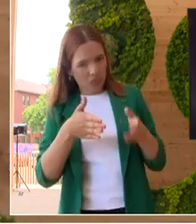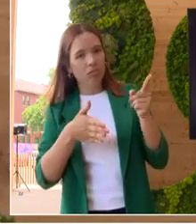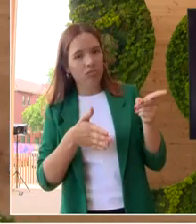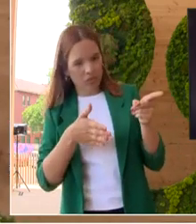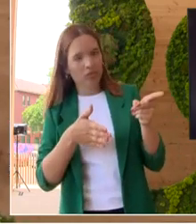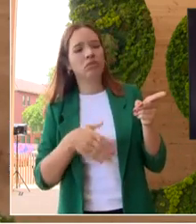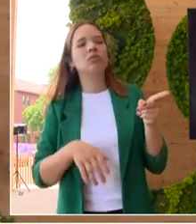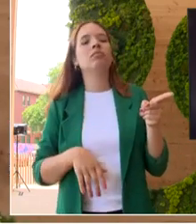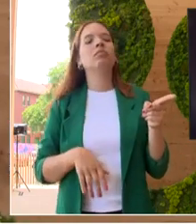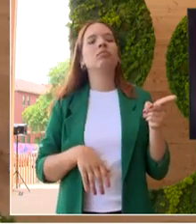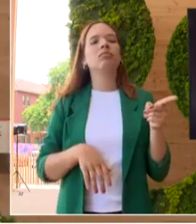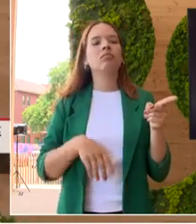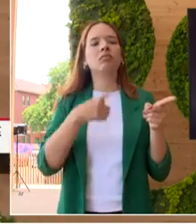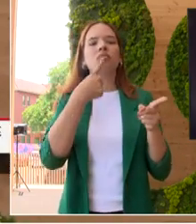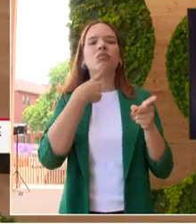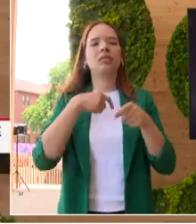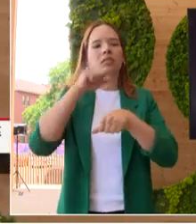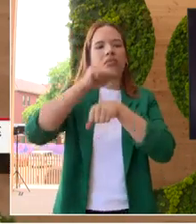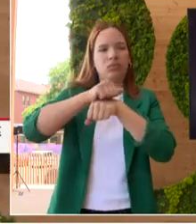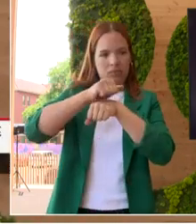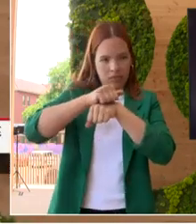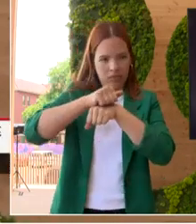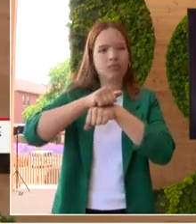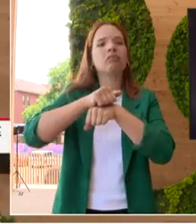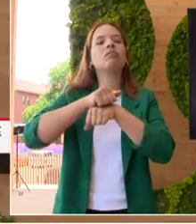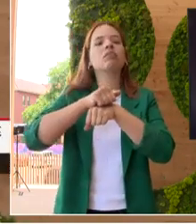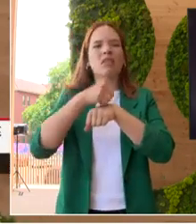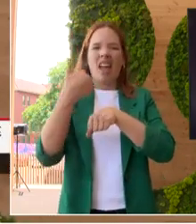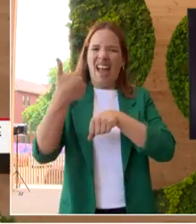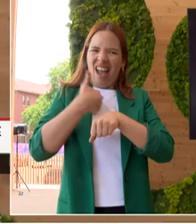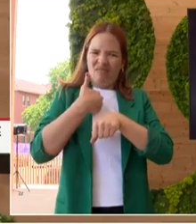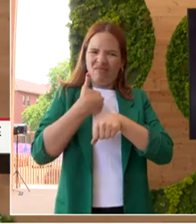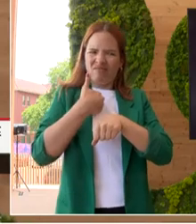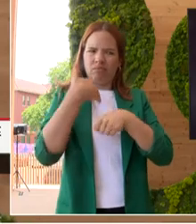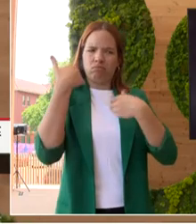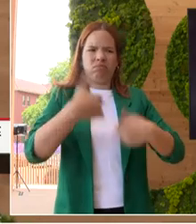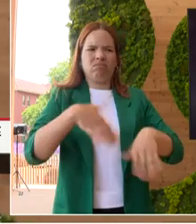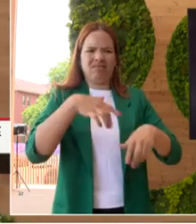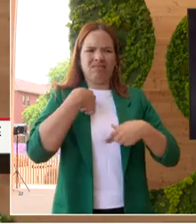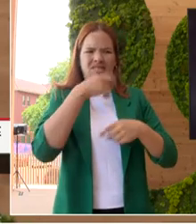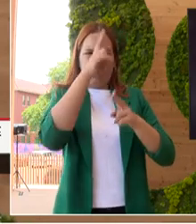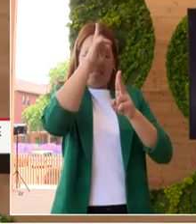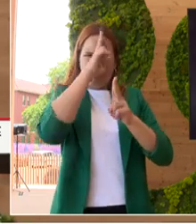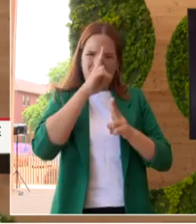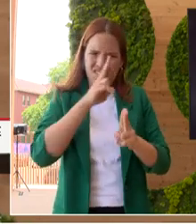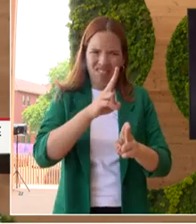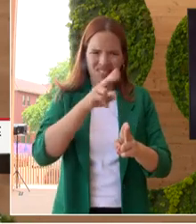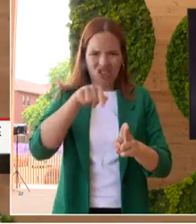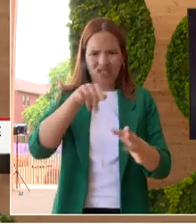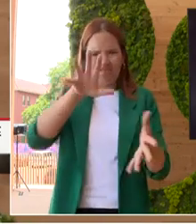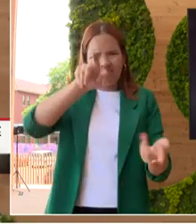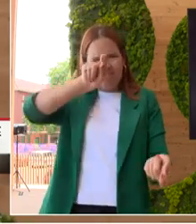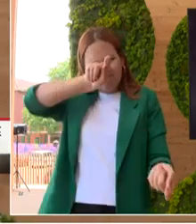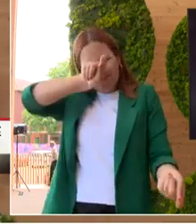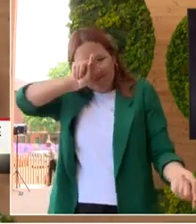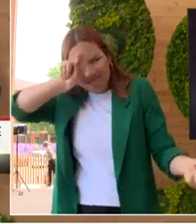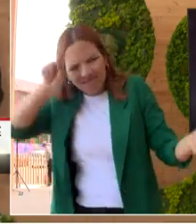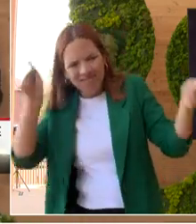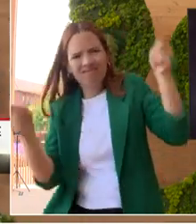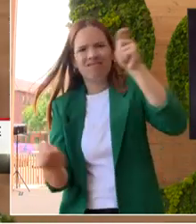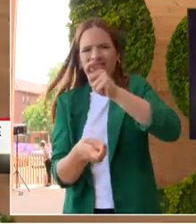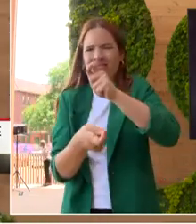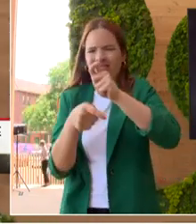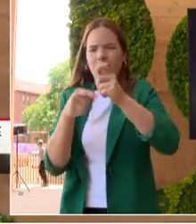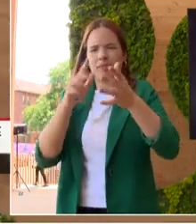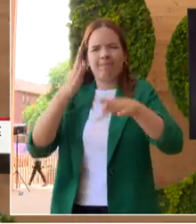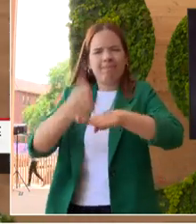had the privilege, and it is a privilege, of helping to transform this historic campus into a